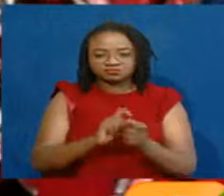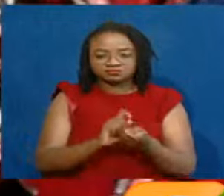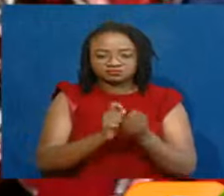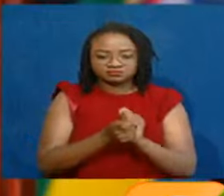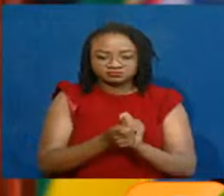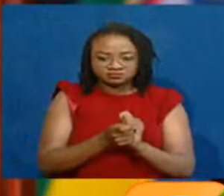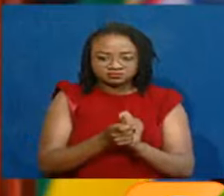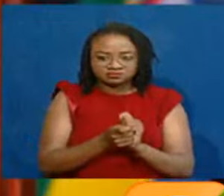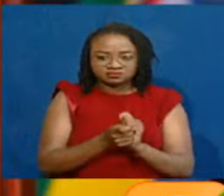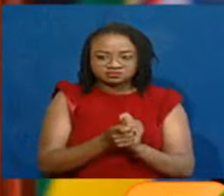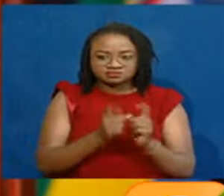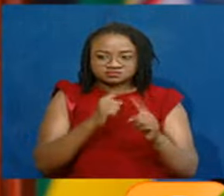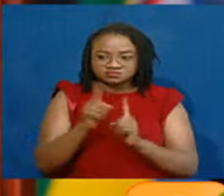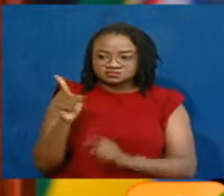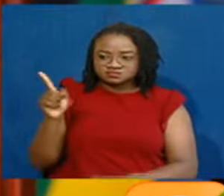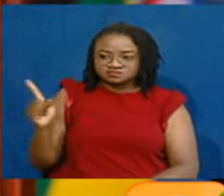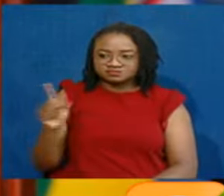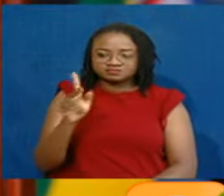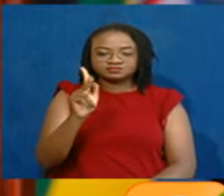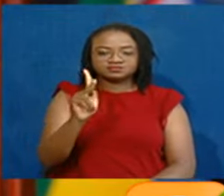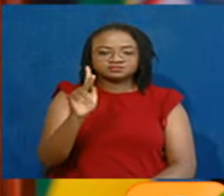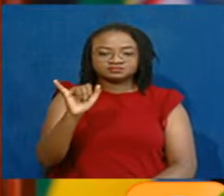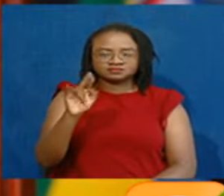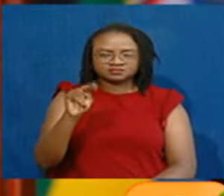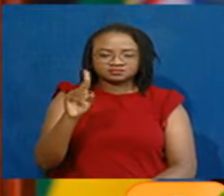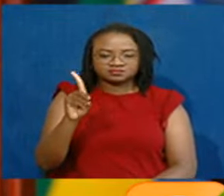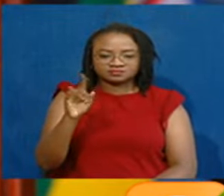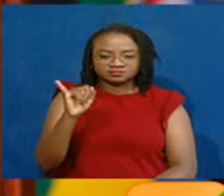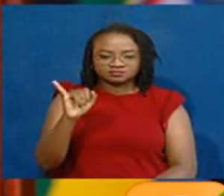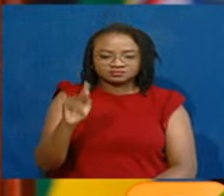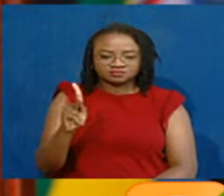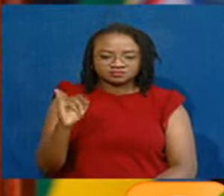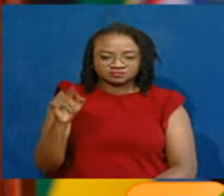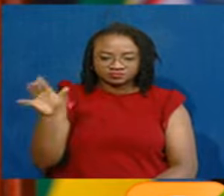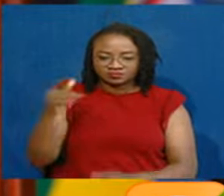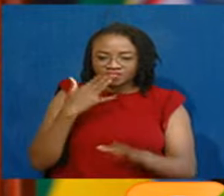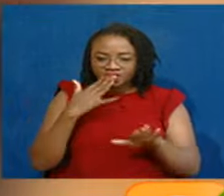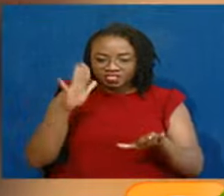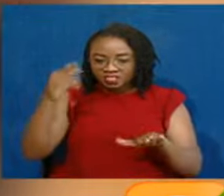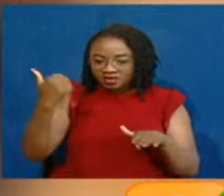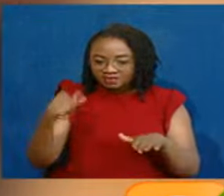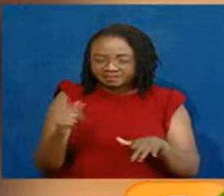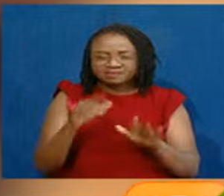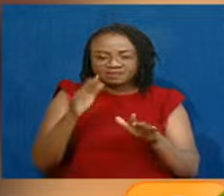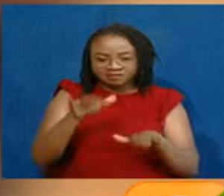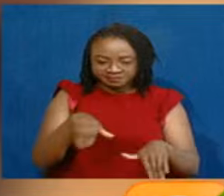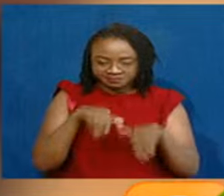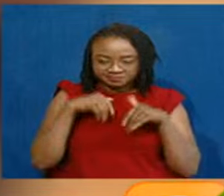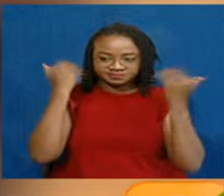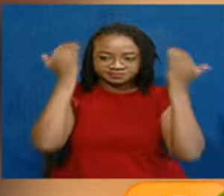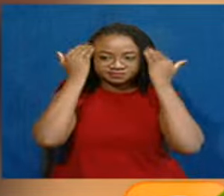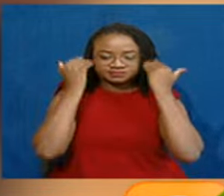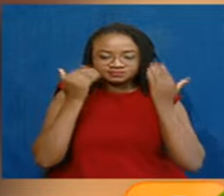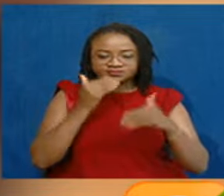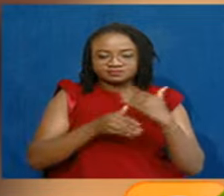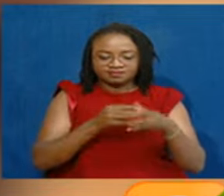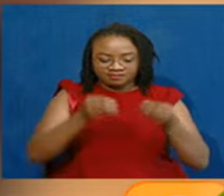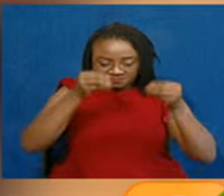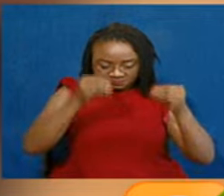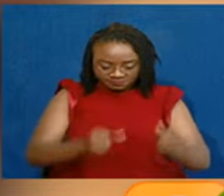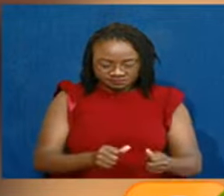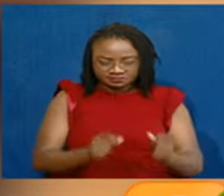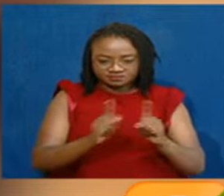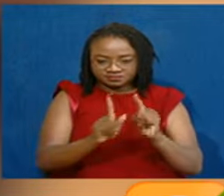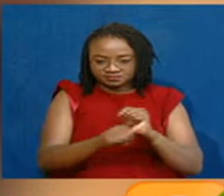Kindiki, whose swearing in and assumption of office stands in abeyance pending the conclusion of court processes initiated by,